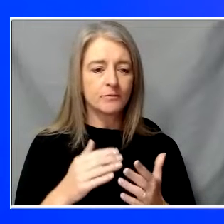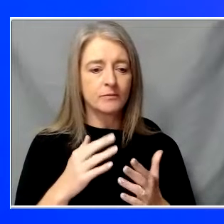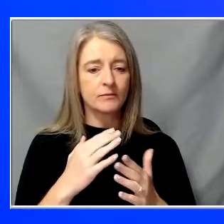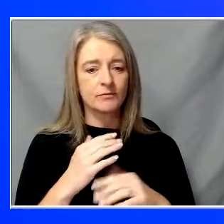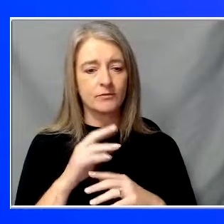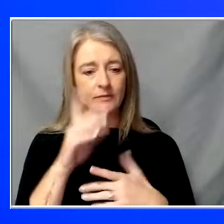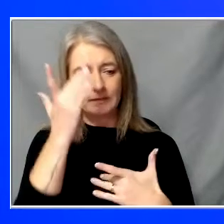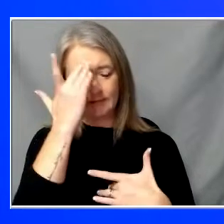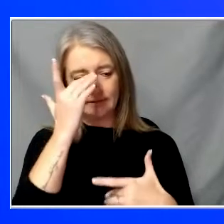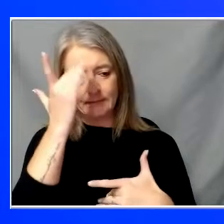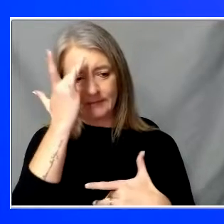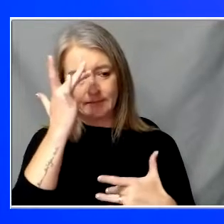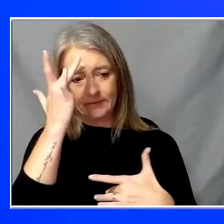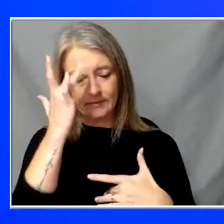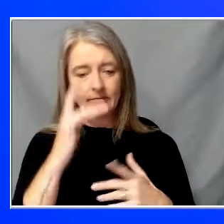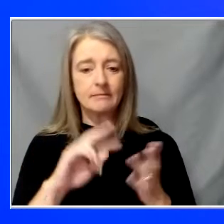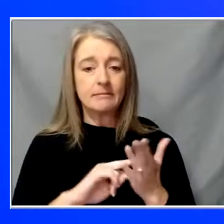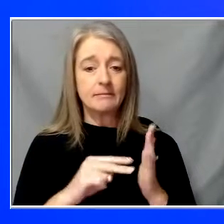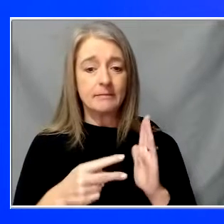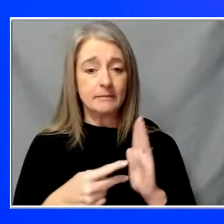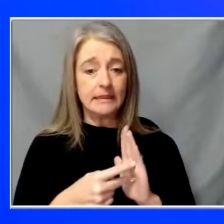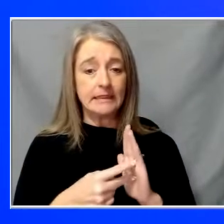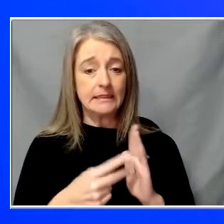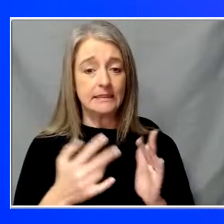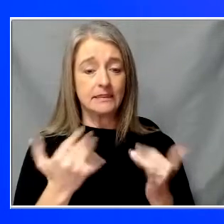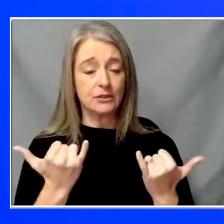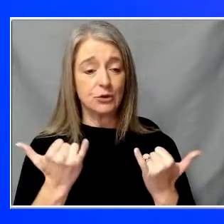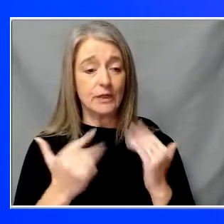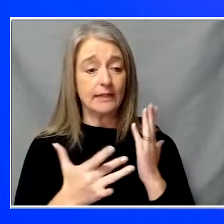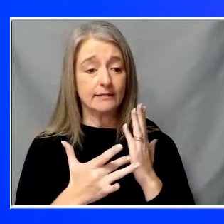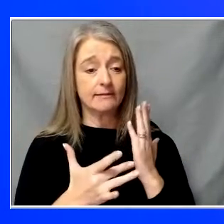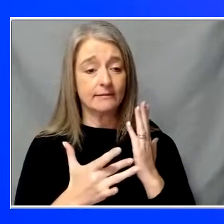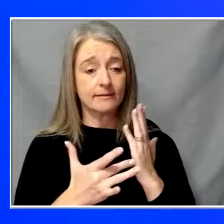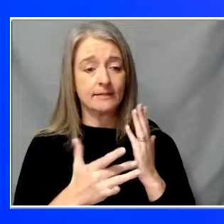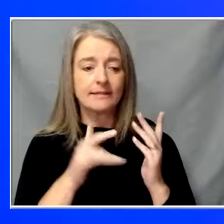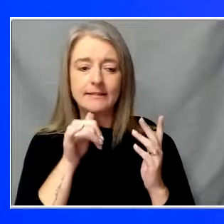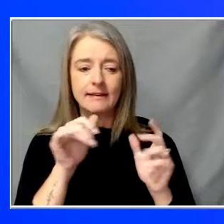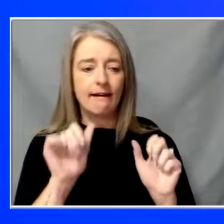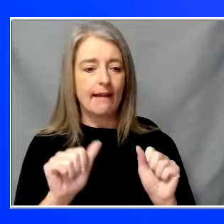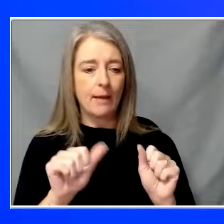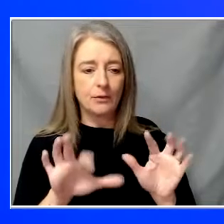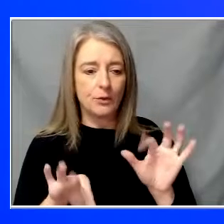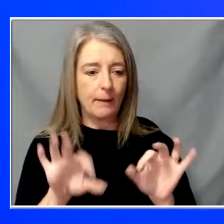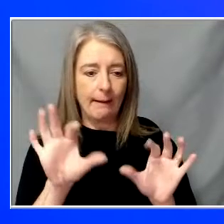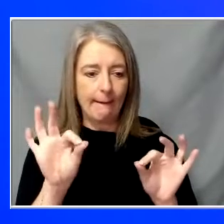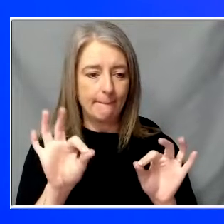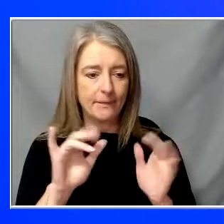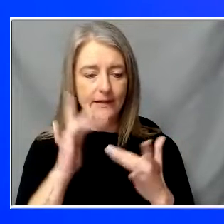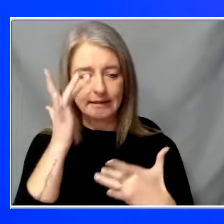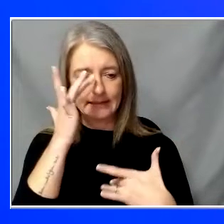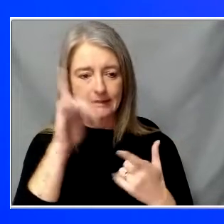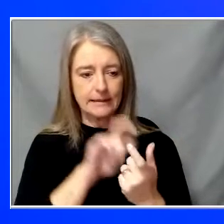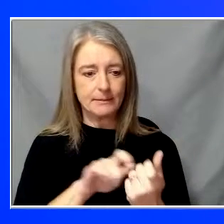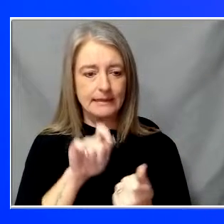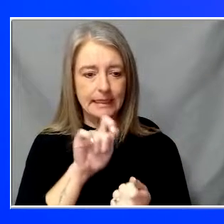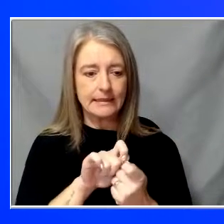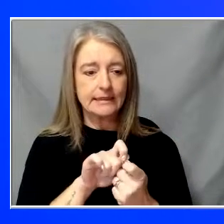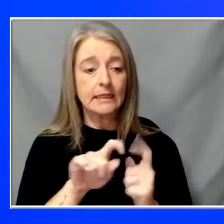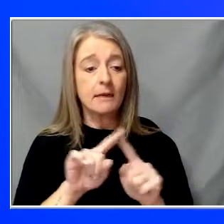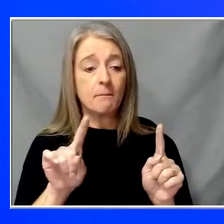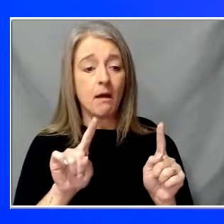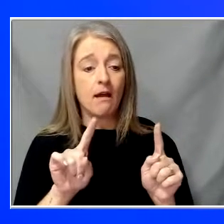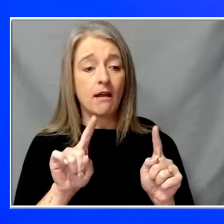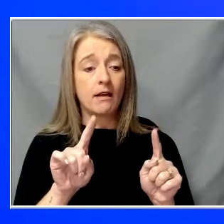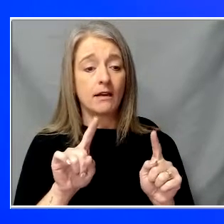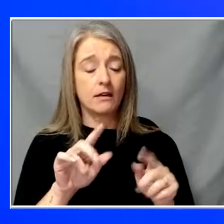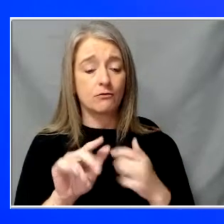disease means today's technology, you're not able to pick it up with those diseases precisely. However, the